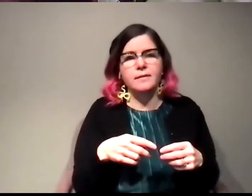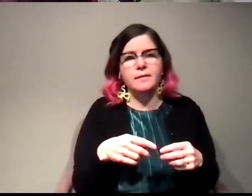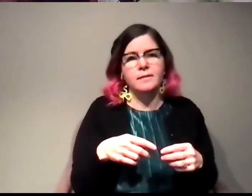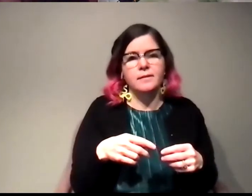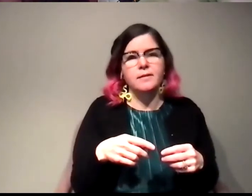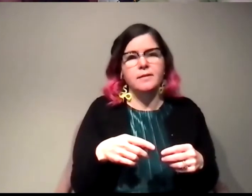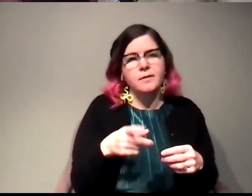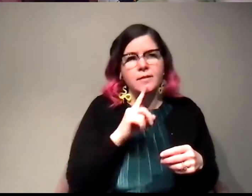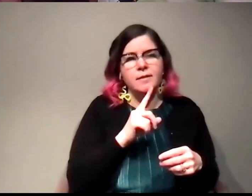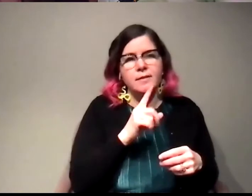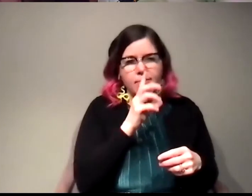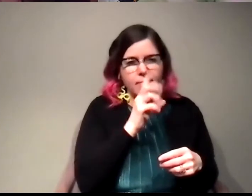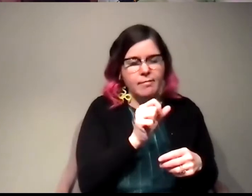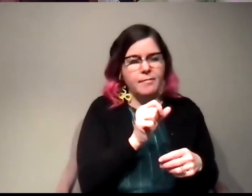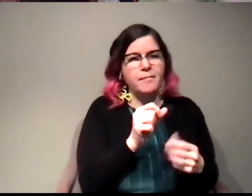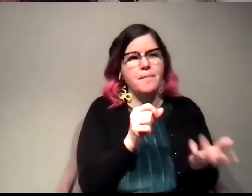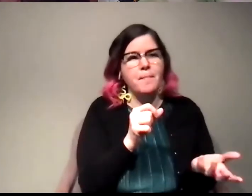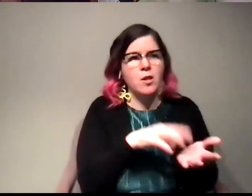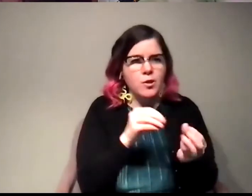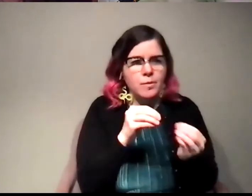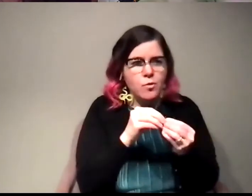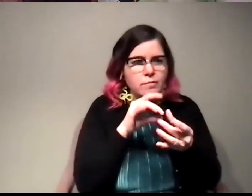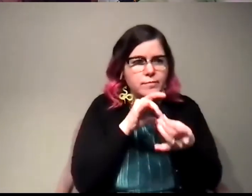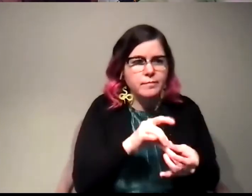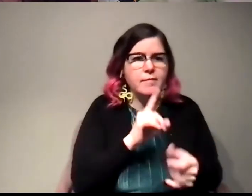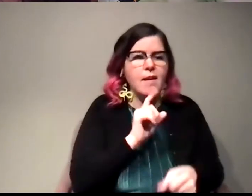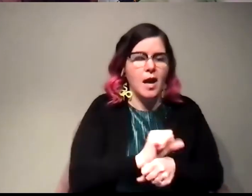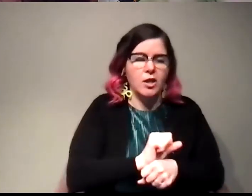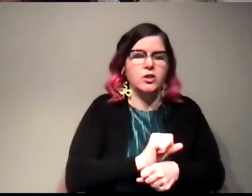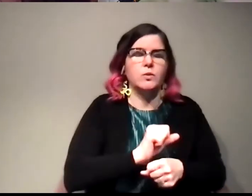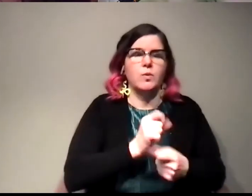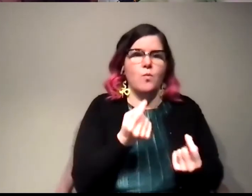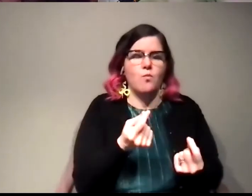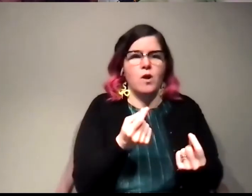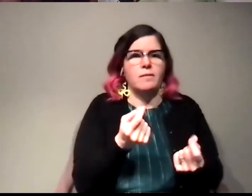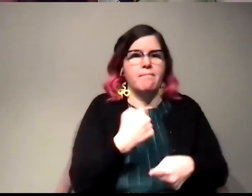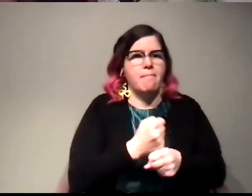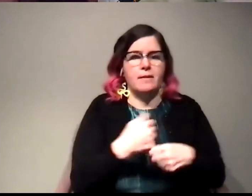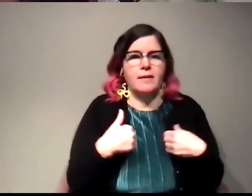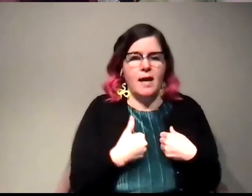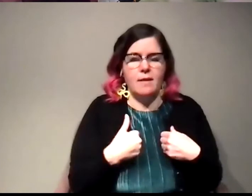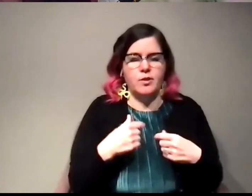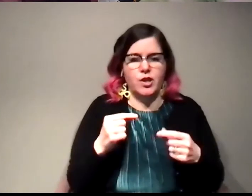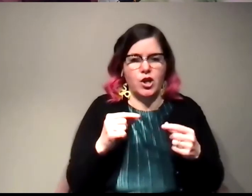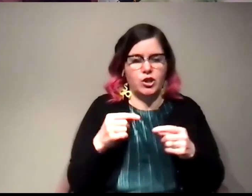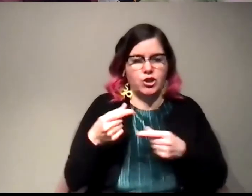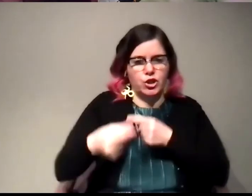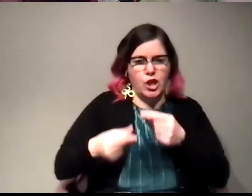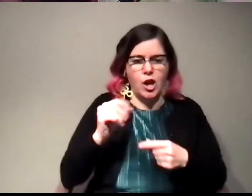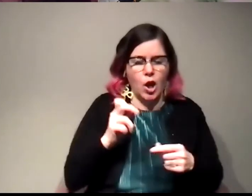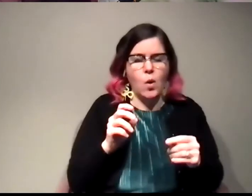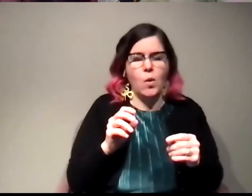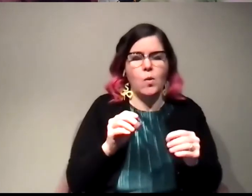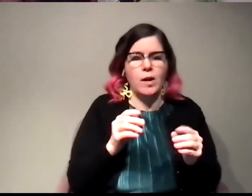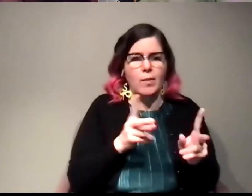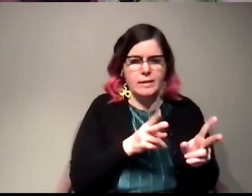super interesting to learn more about the actual nuts and bolts of what creates animals, you know, the genetic code, how we can sequence it, how we can study